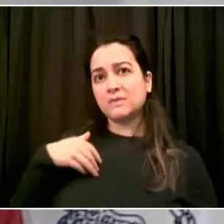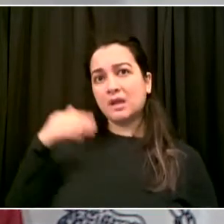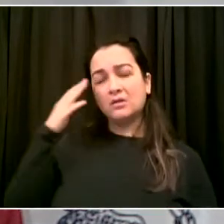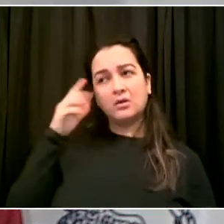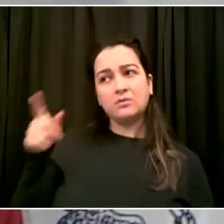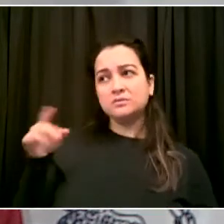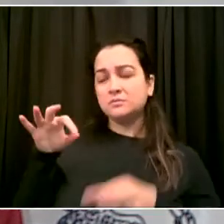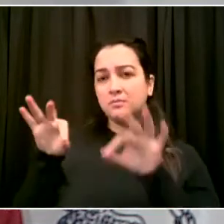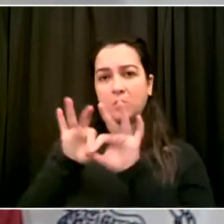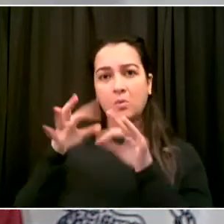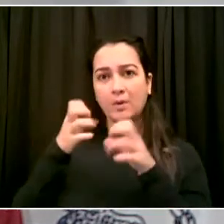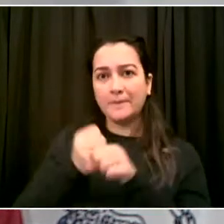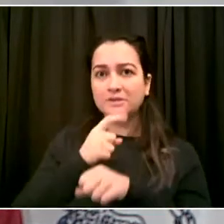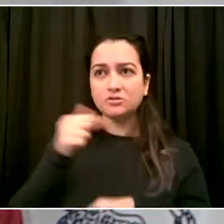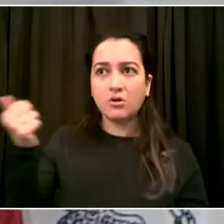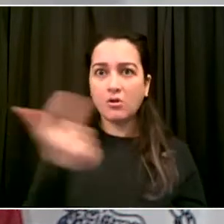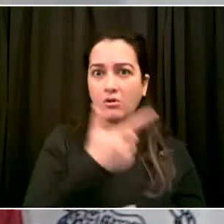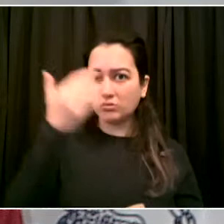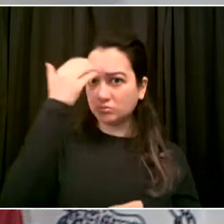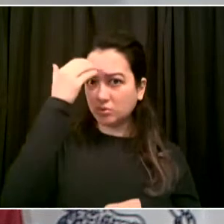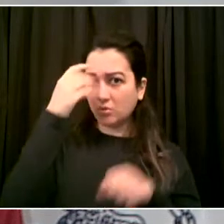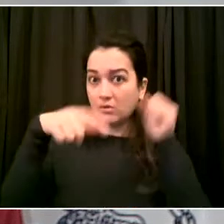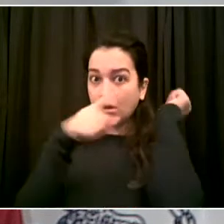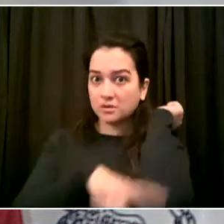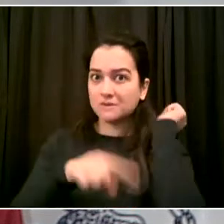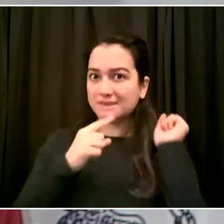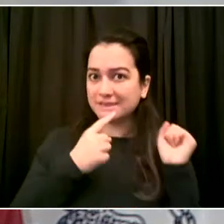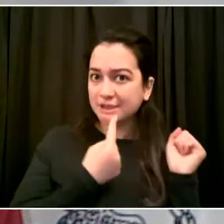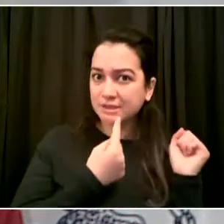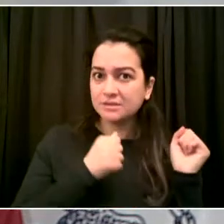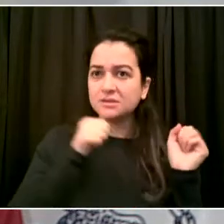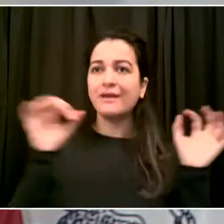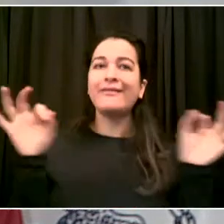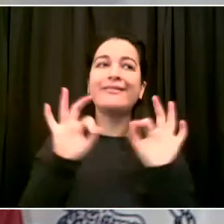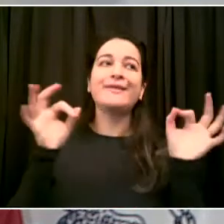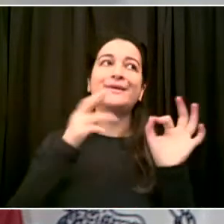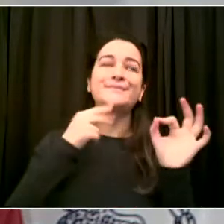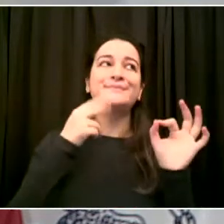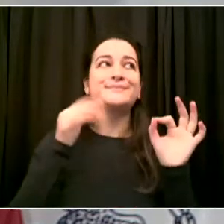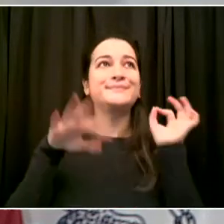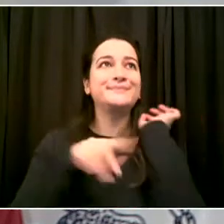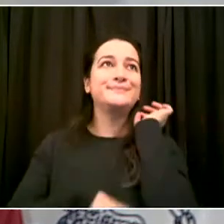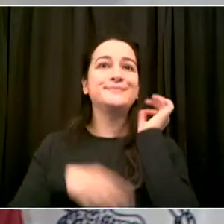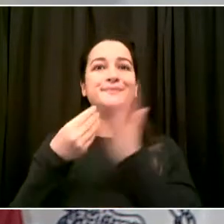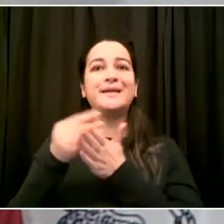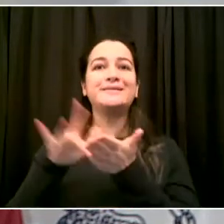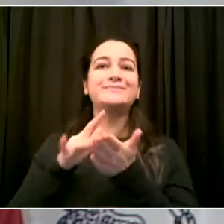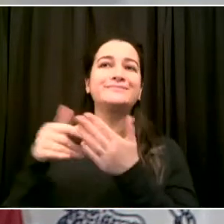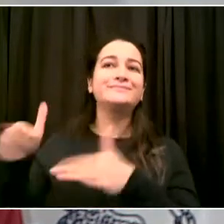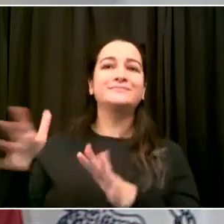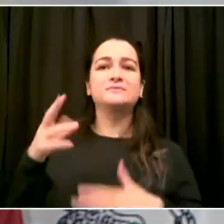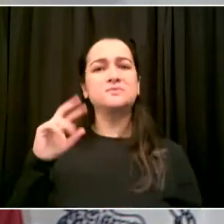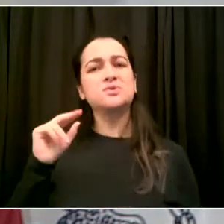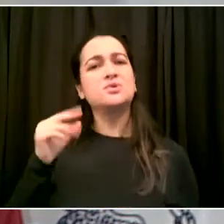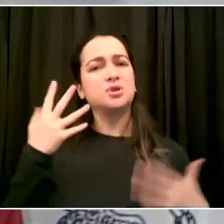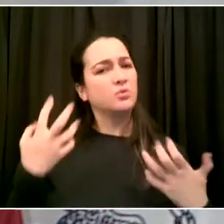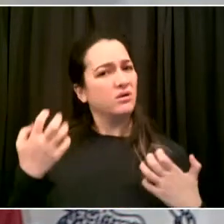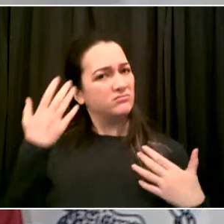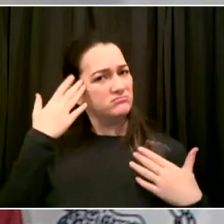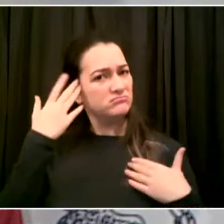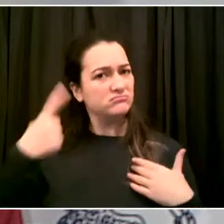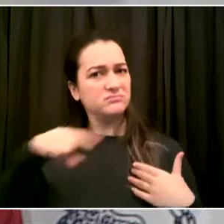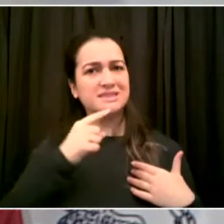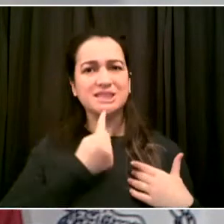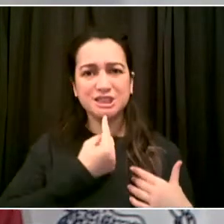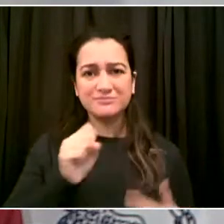financial penalty that makes an impact. But when you're talking about violence, obviously jail time is what makes the impact.